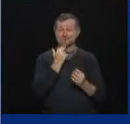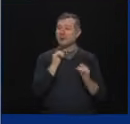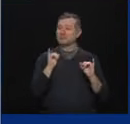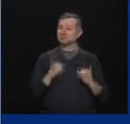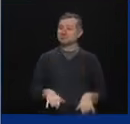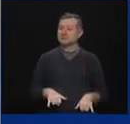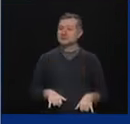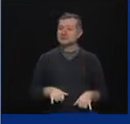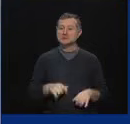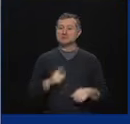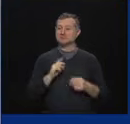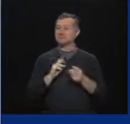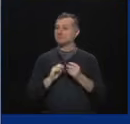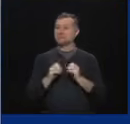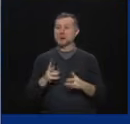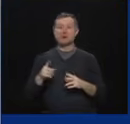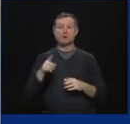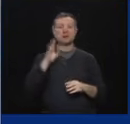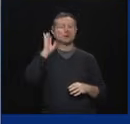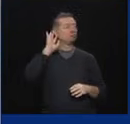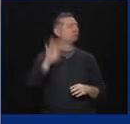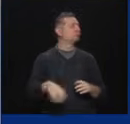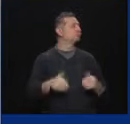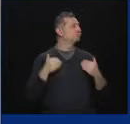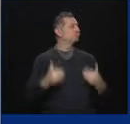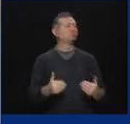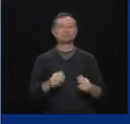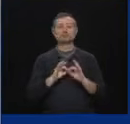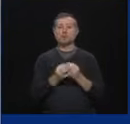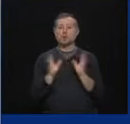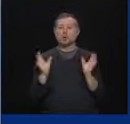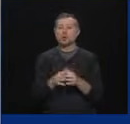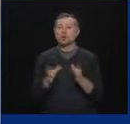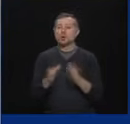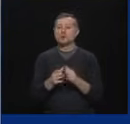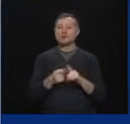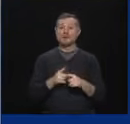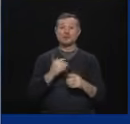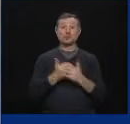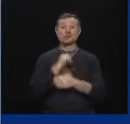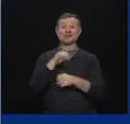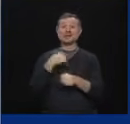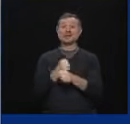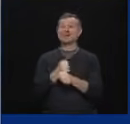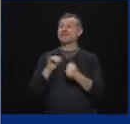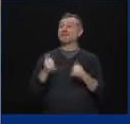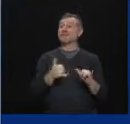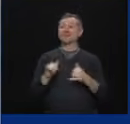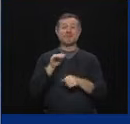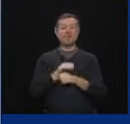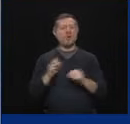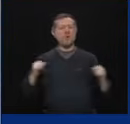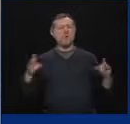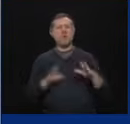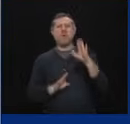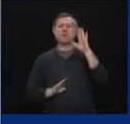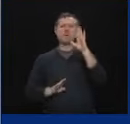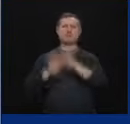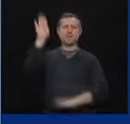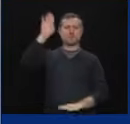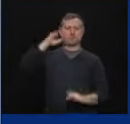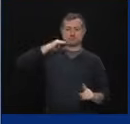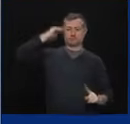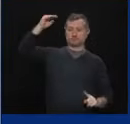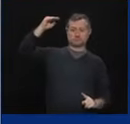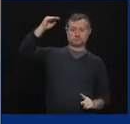think a lot of people didn't listen to us, and we went all the way to New Year's Eve, where we just had a heck of a spike. A lot of people were hospitalized. The infection rate